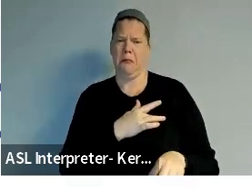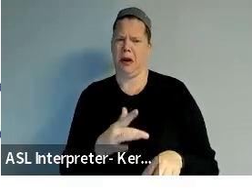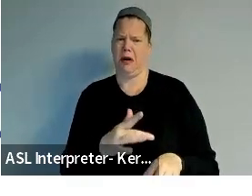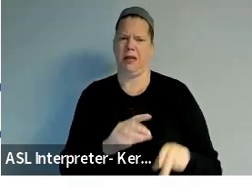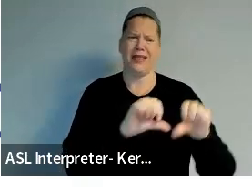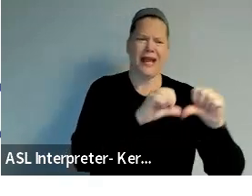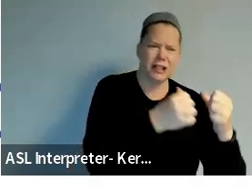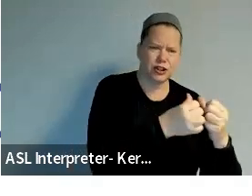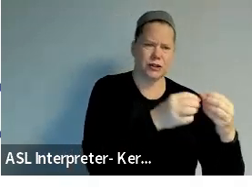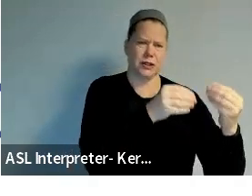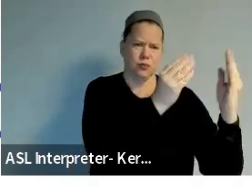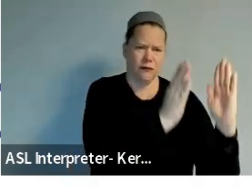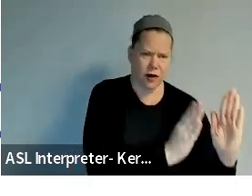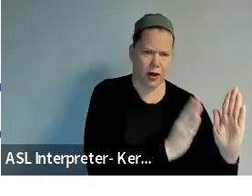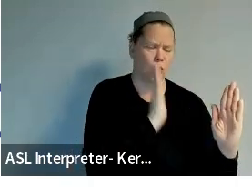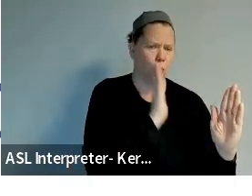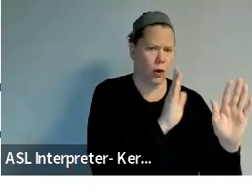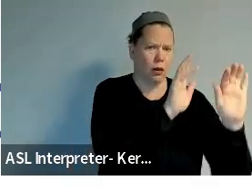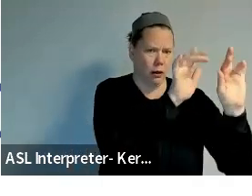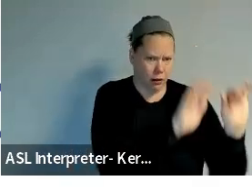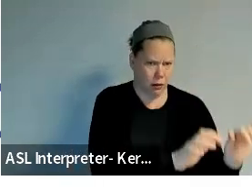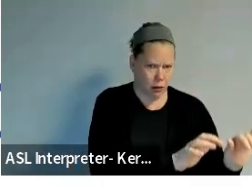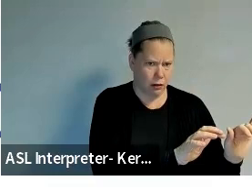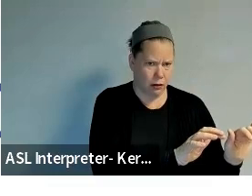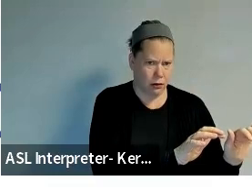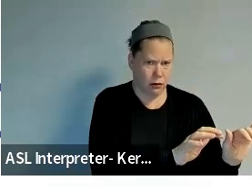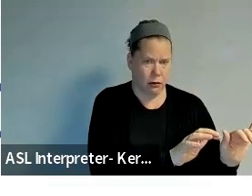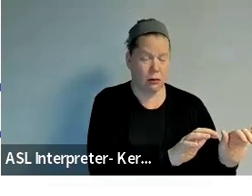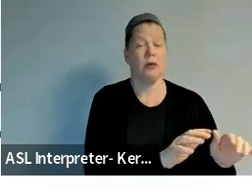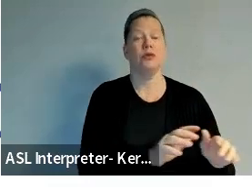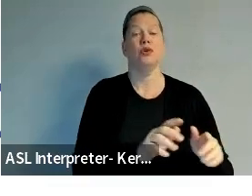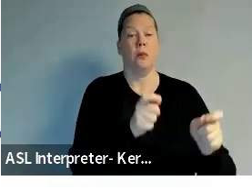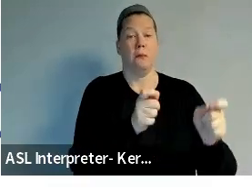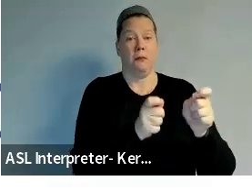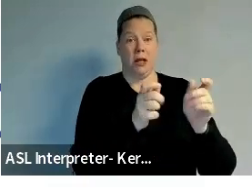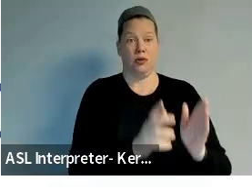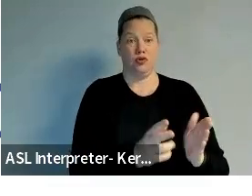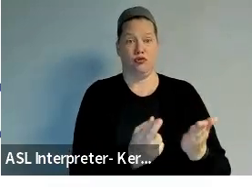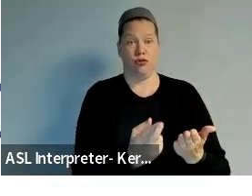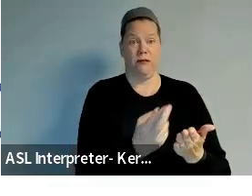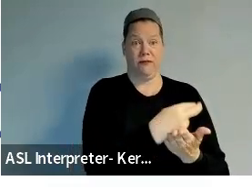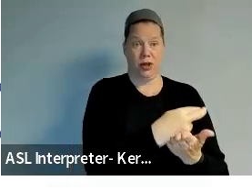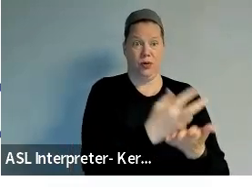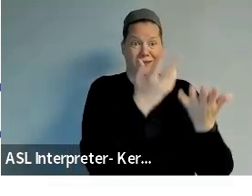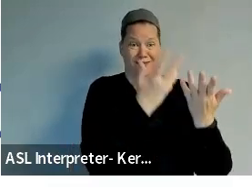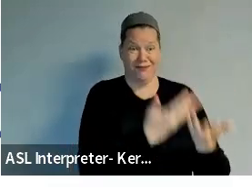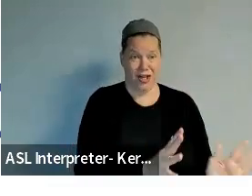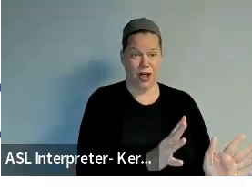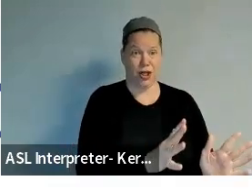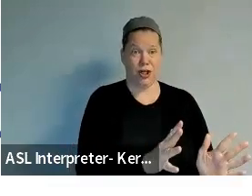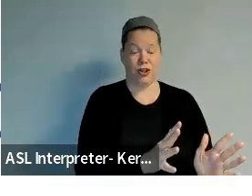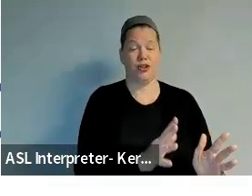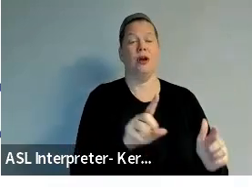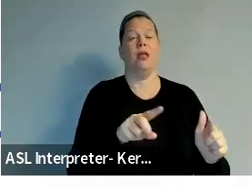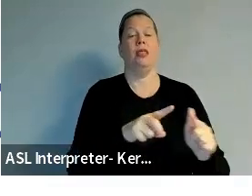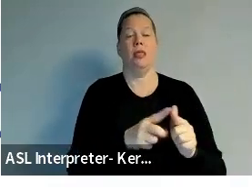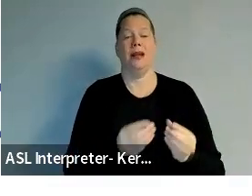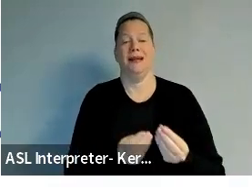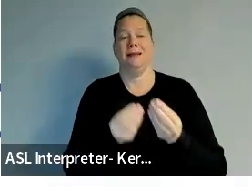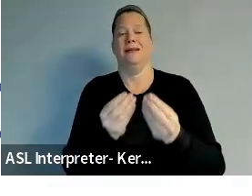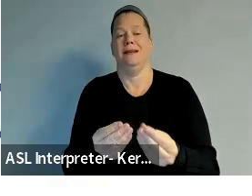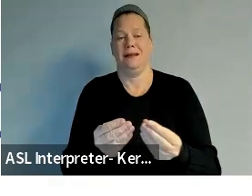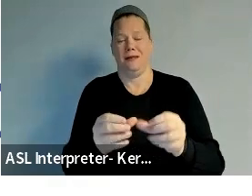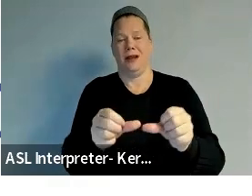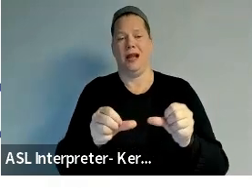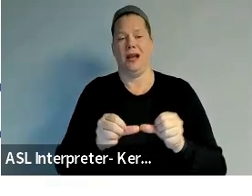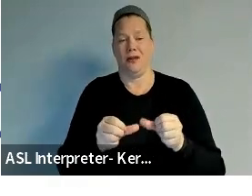provider. After the restraint manager review is completed, the area office review,